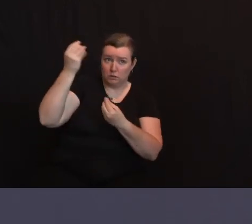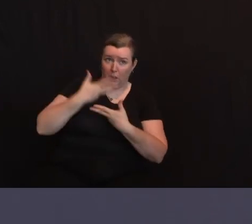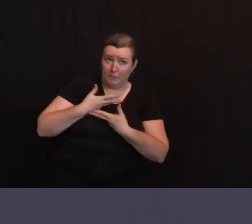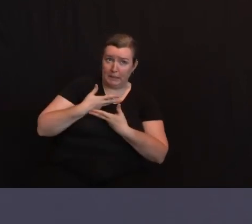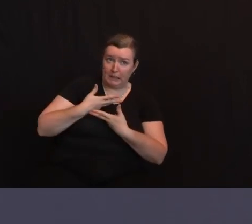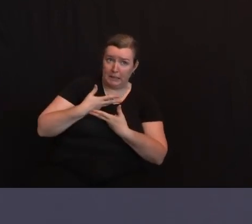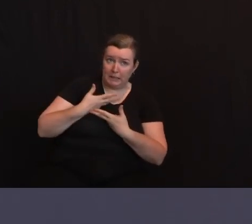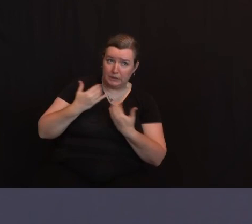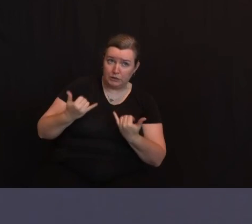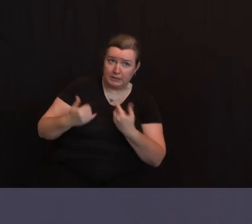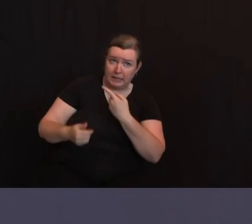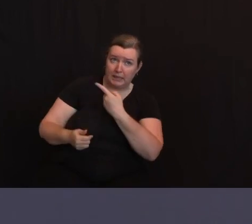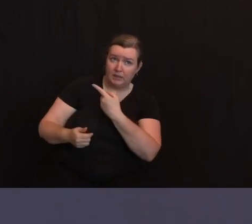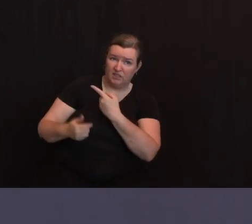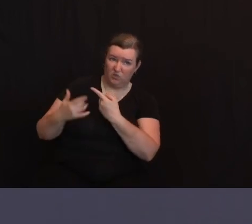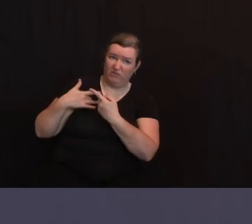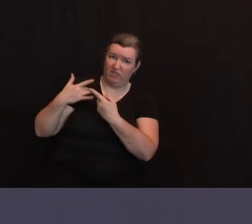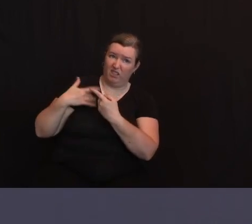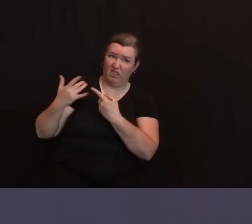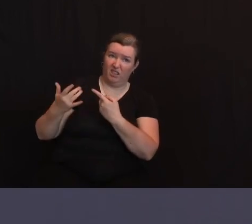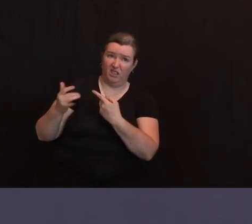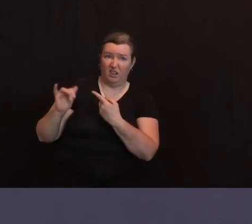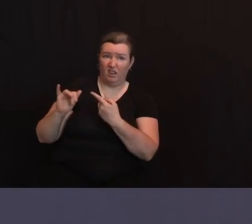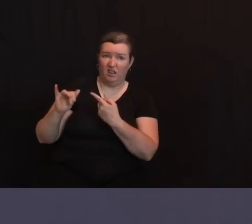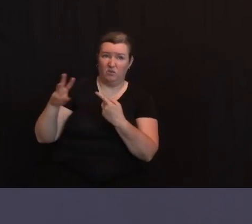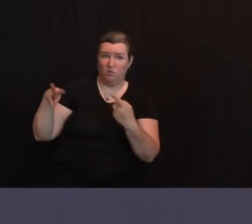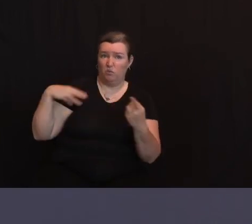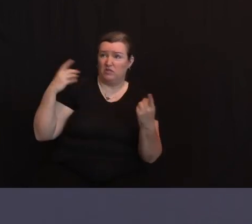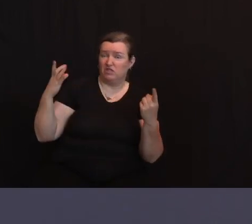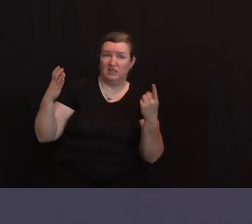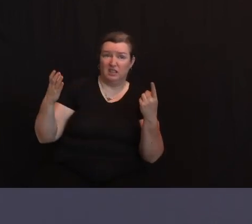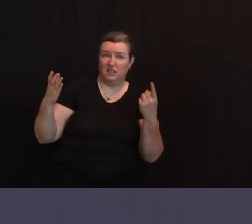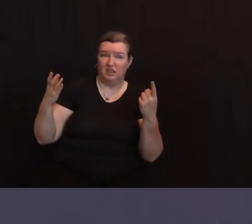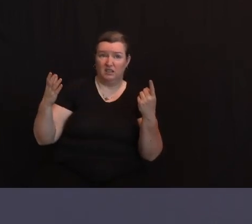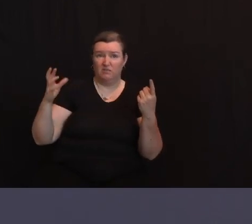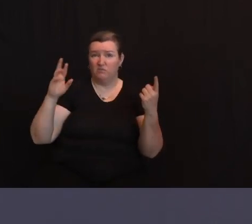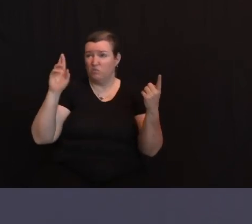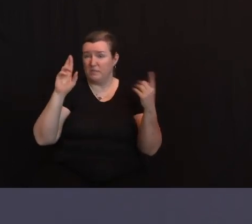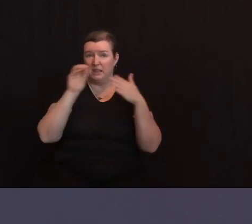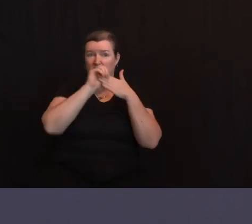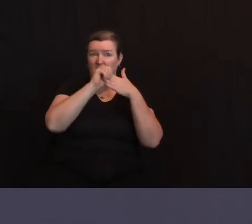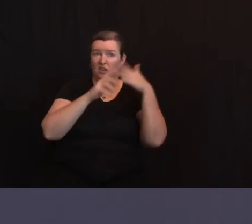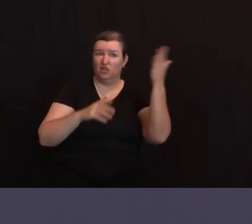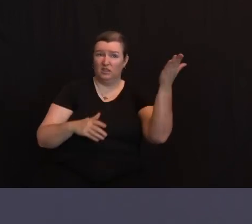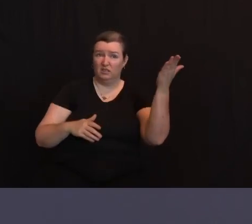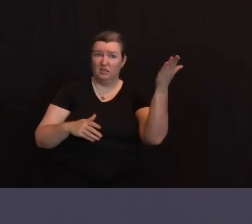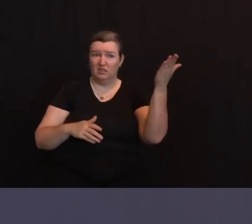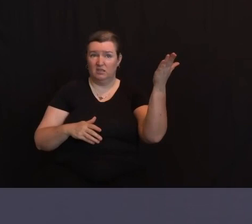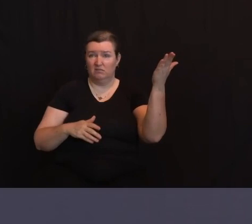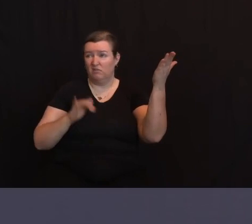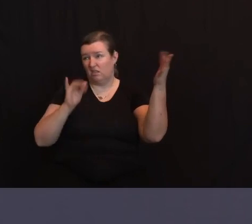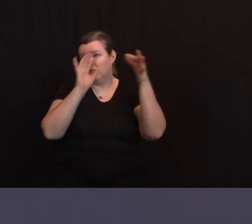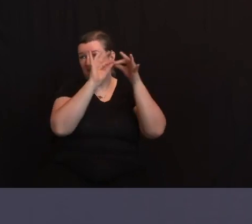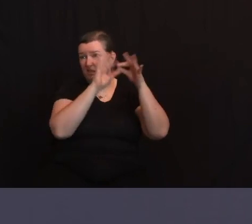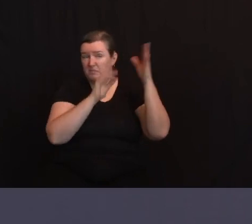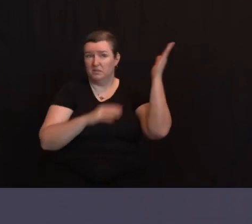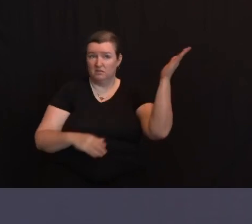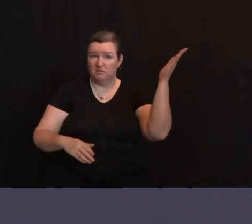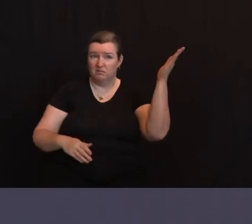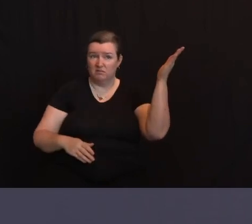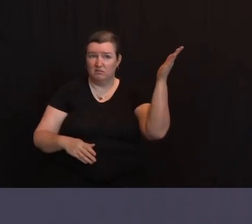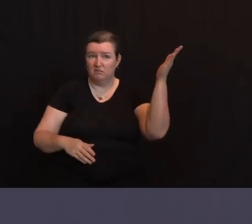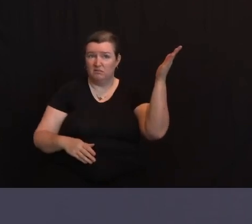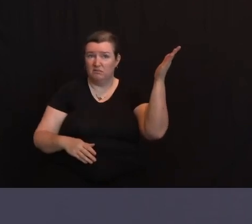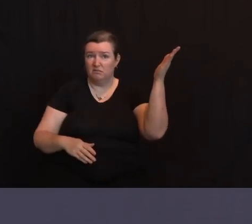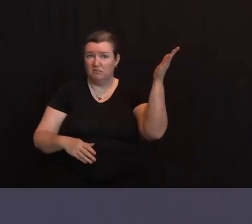can you connect the dots? I mean, the news coming out of Washington, D.C. from Republican leadership, can you connect the dots there? And I understand if they do come